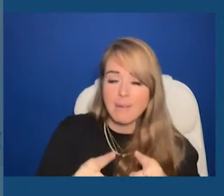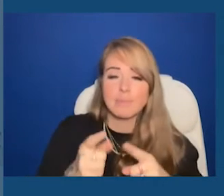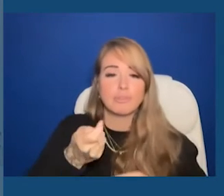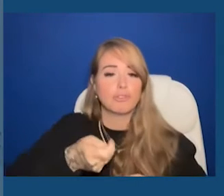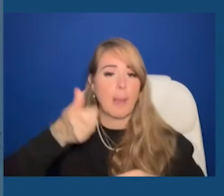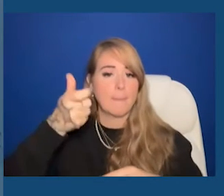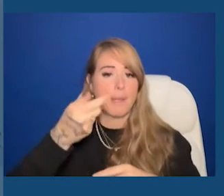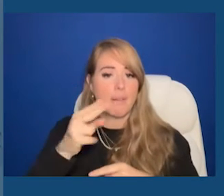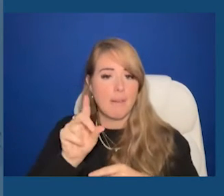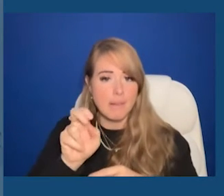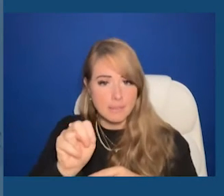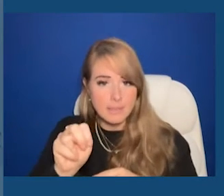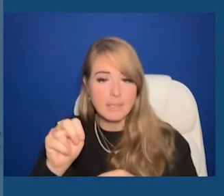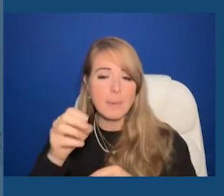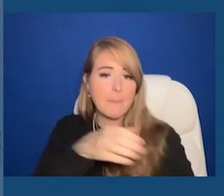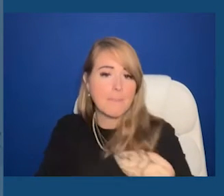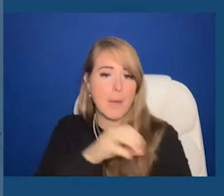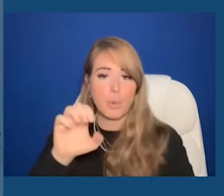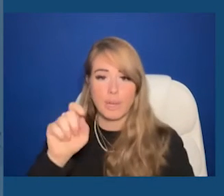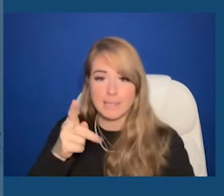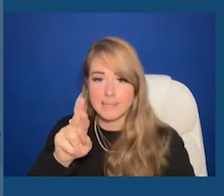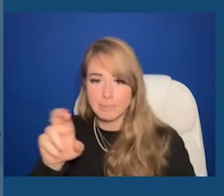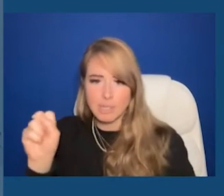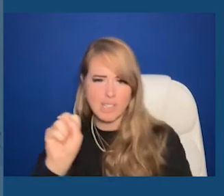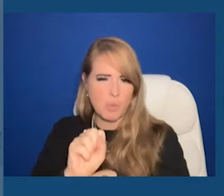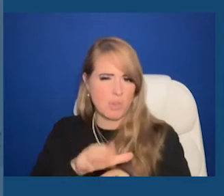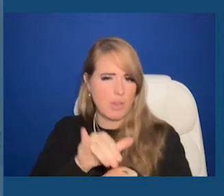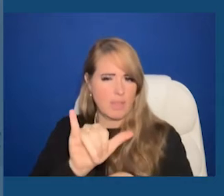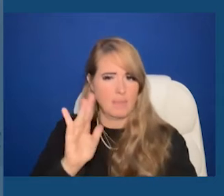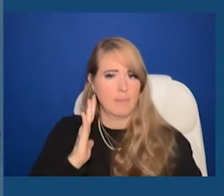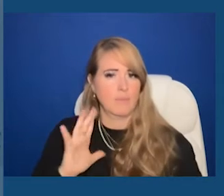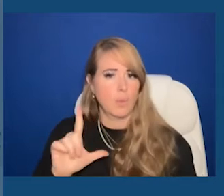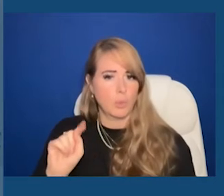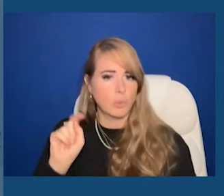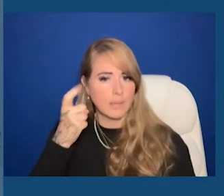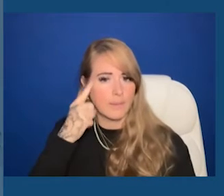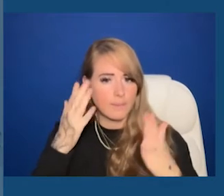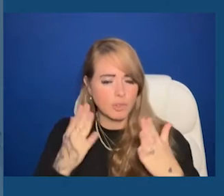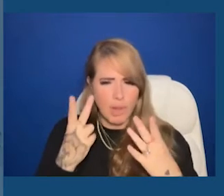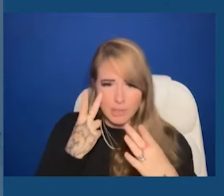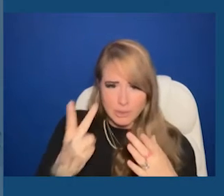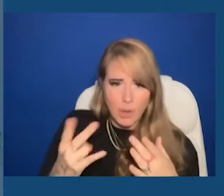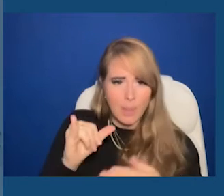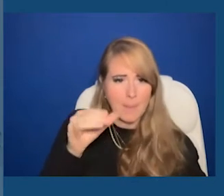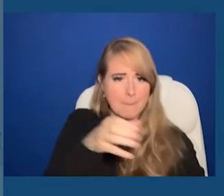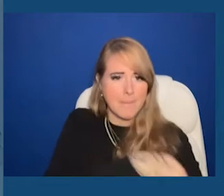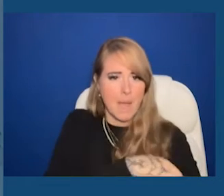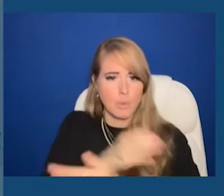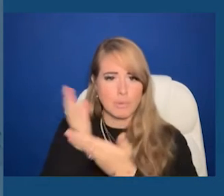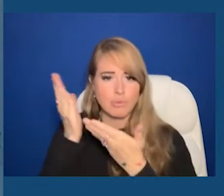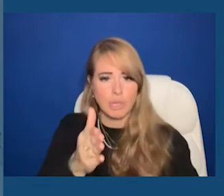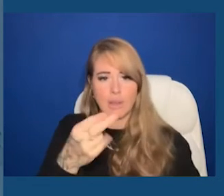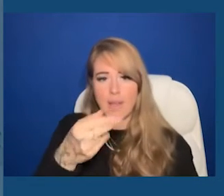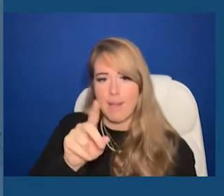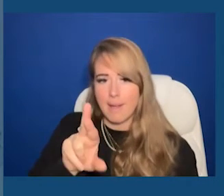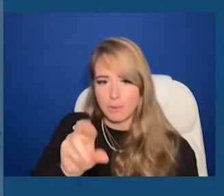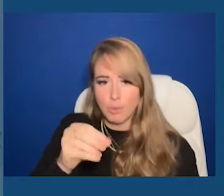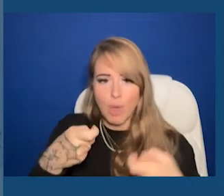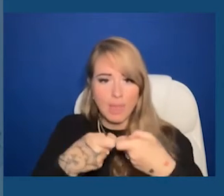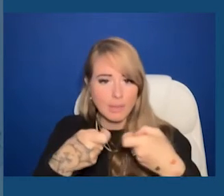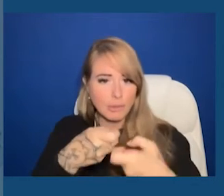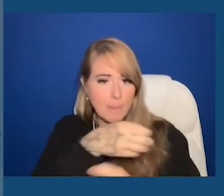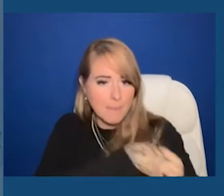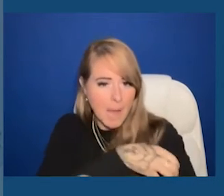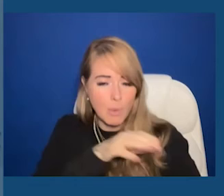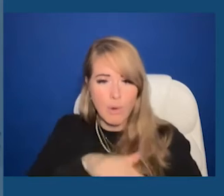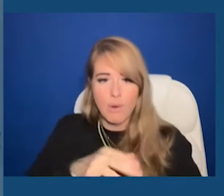Power Express, something I worked on even when I was lieutenant governor. I saw the power of bringing hydroelectric power down the Hudson,